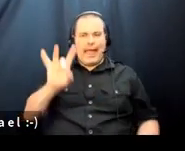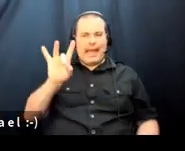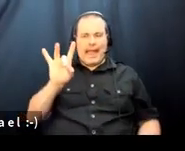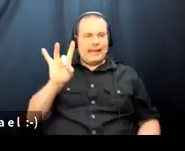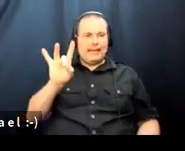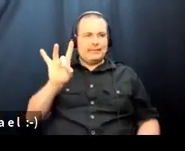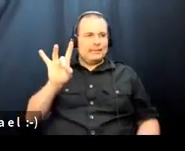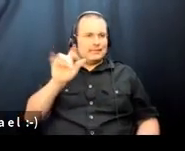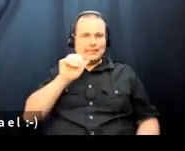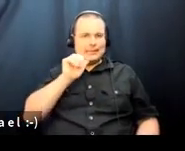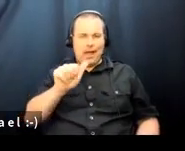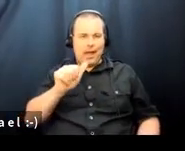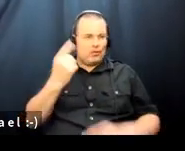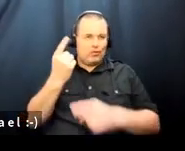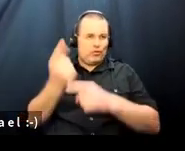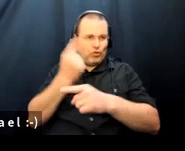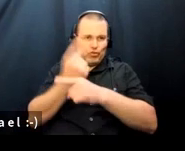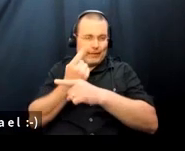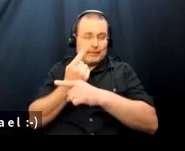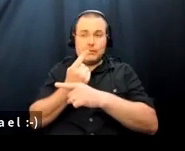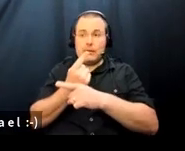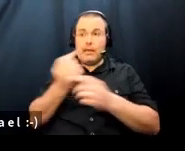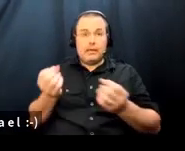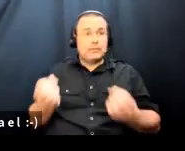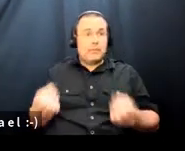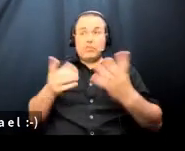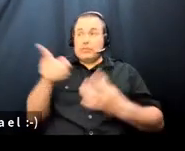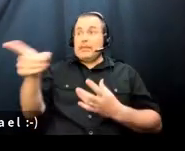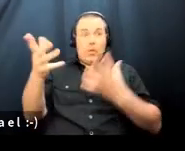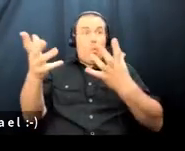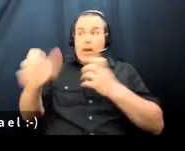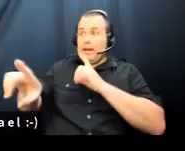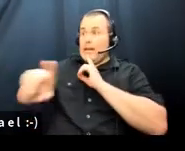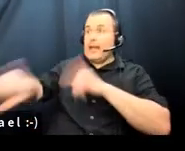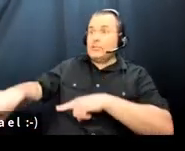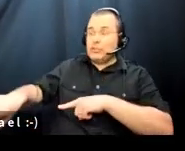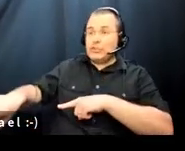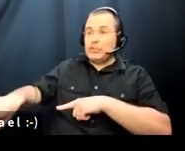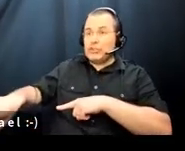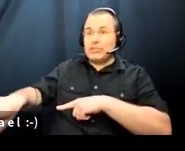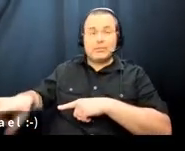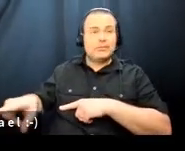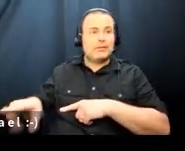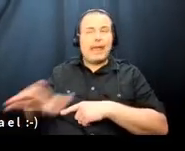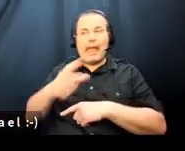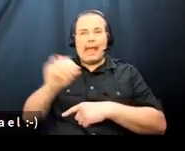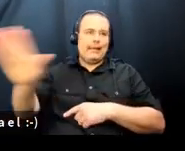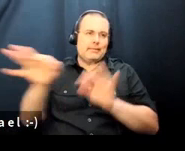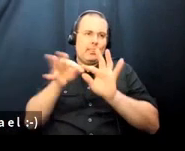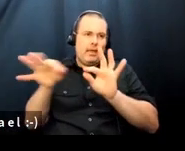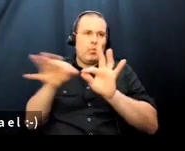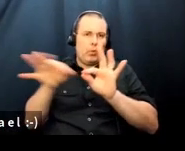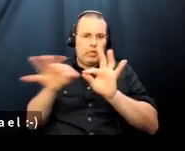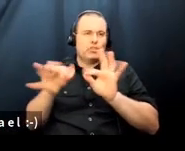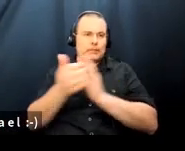It really was as much as he was interested in answering whatever they were asking, and his language skills